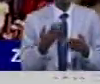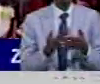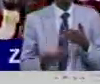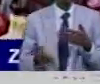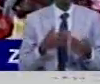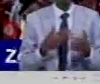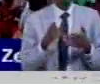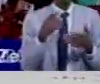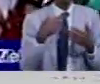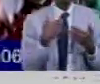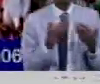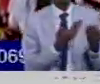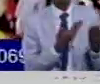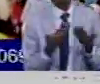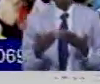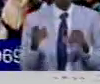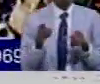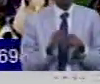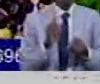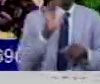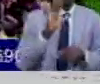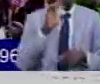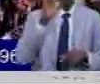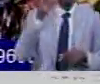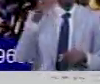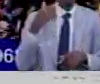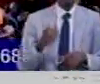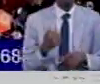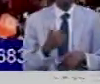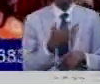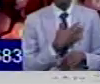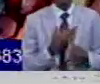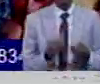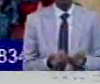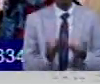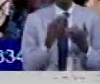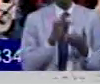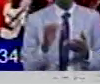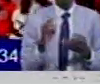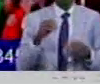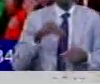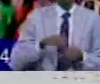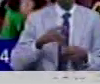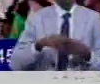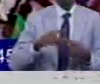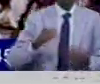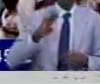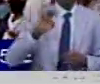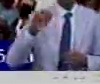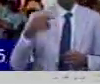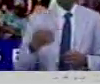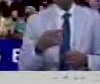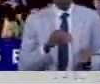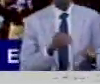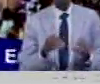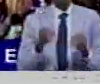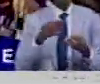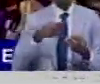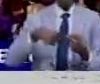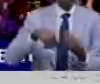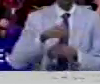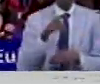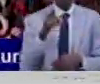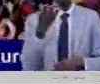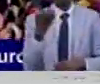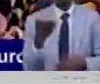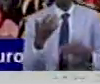around. And those of us that you want to pay, you can pay into the church account. The